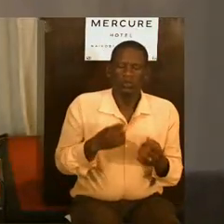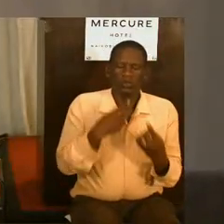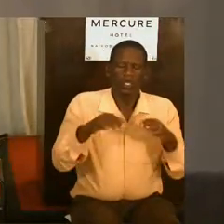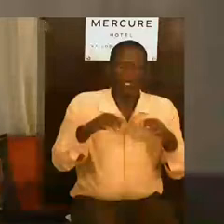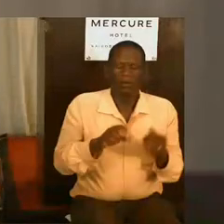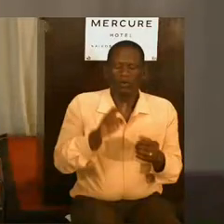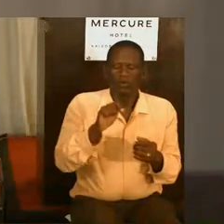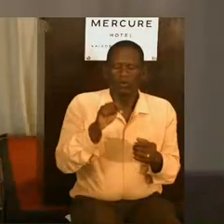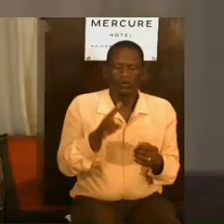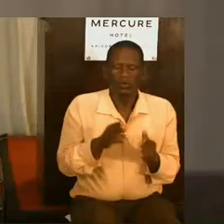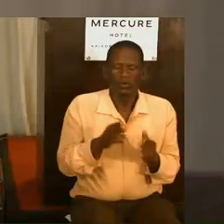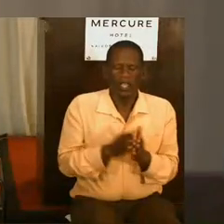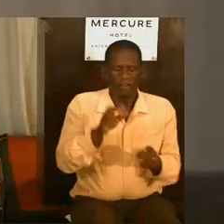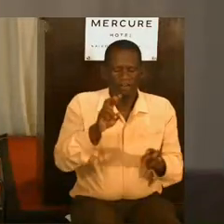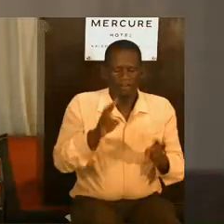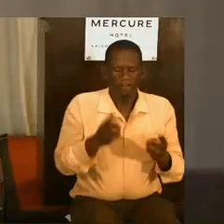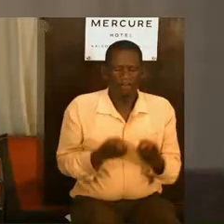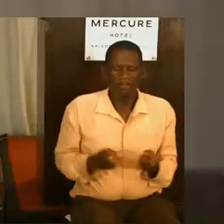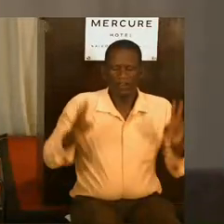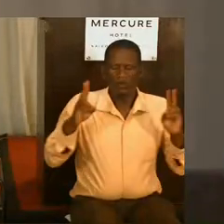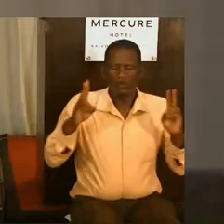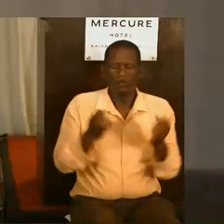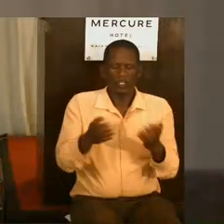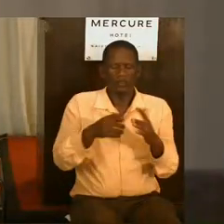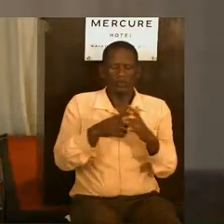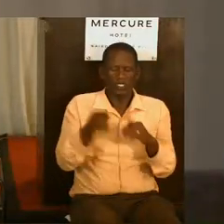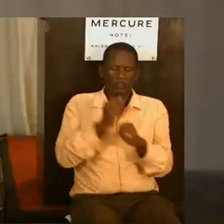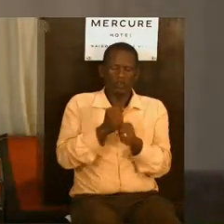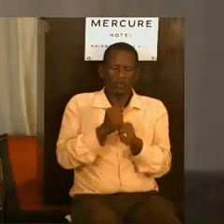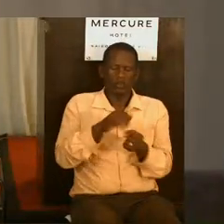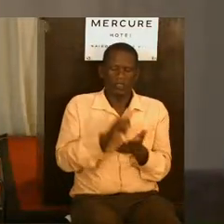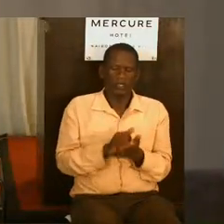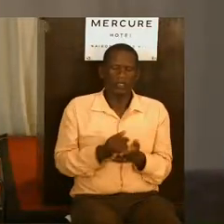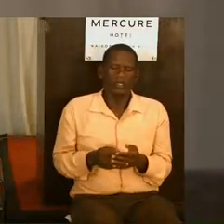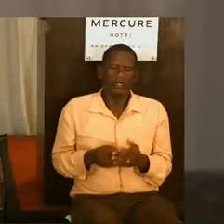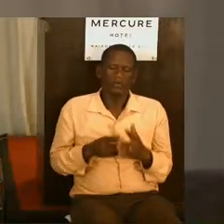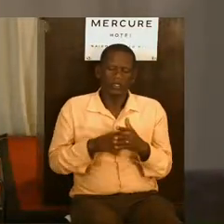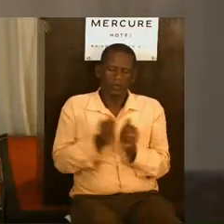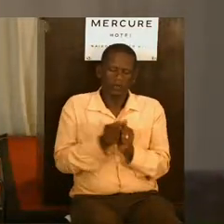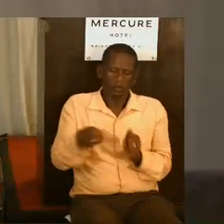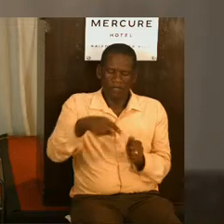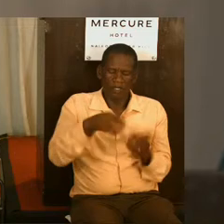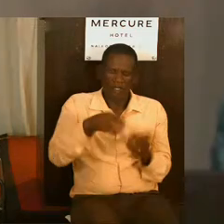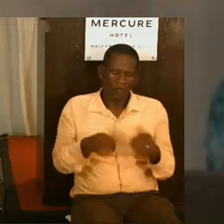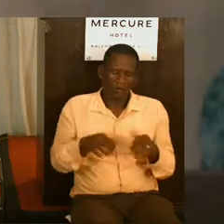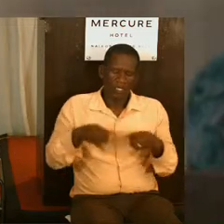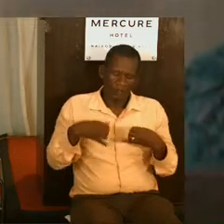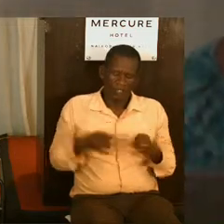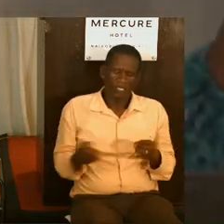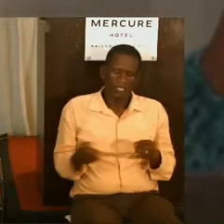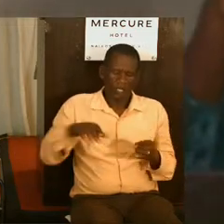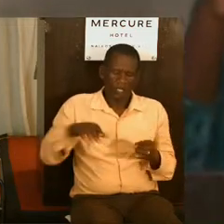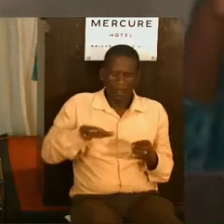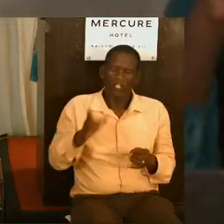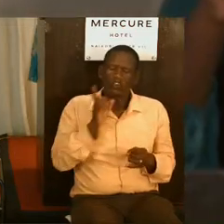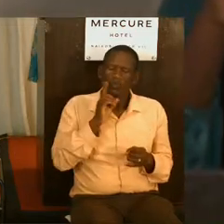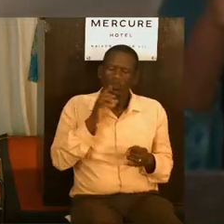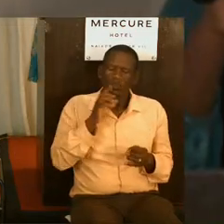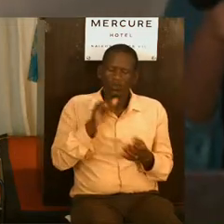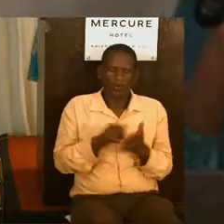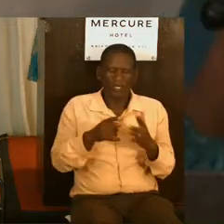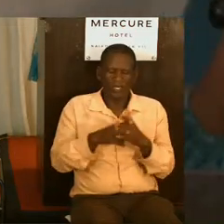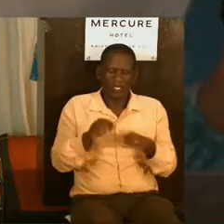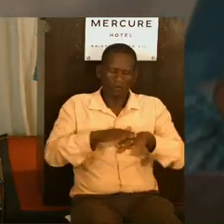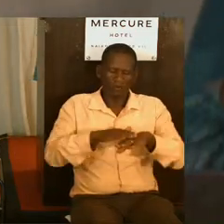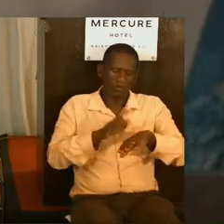talking about uto and why values we need to start doing that it starts with us so let's try and come in early tomorrow so that